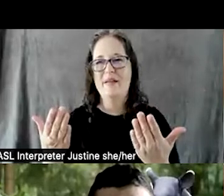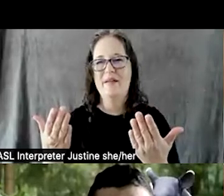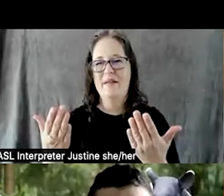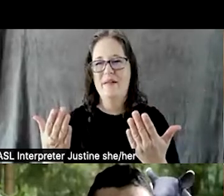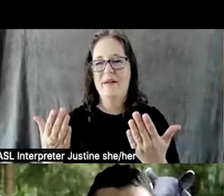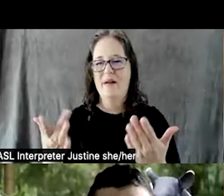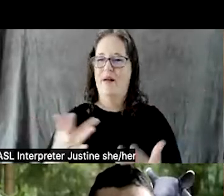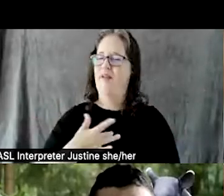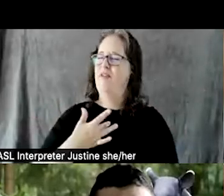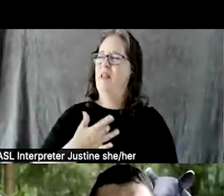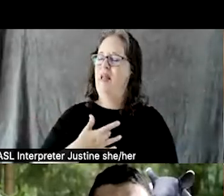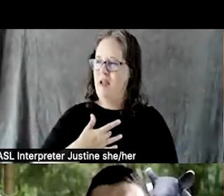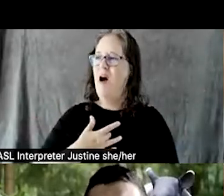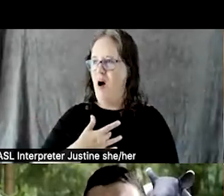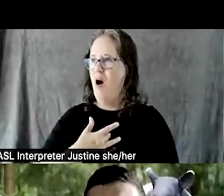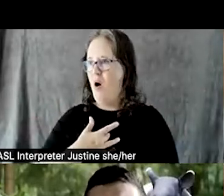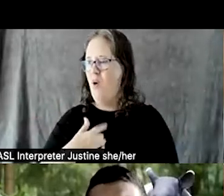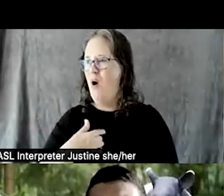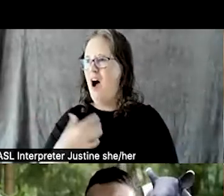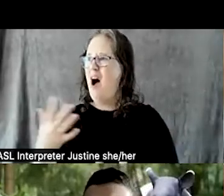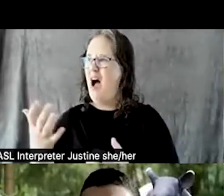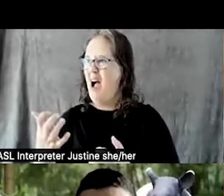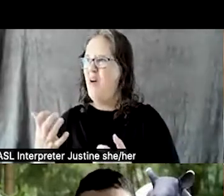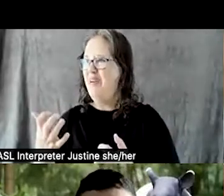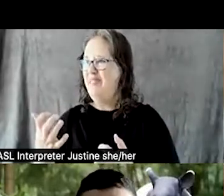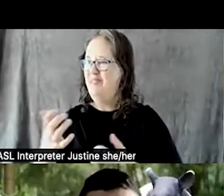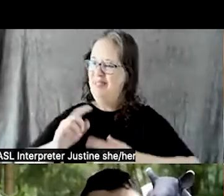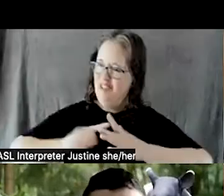take back to your organization and start working on right now?